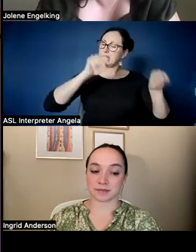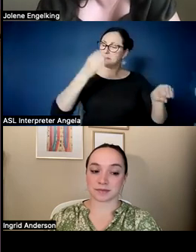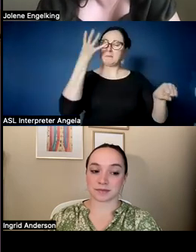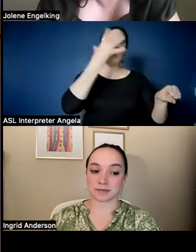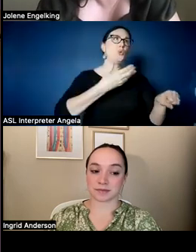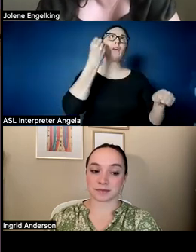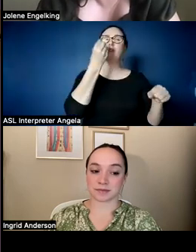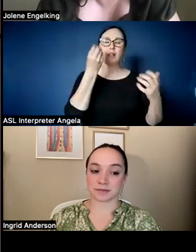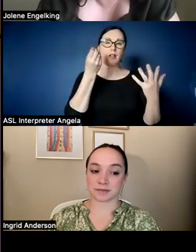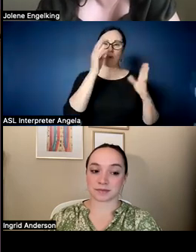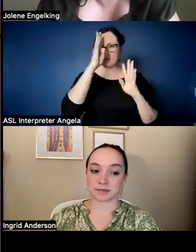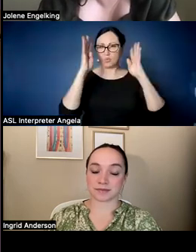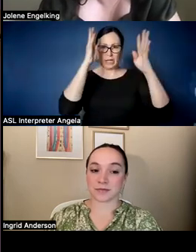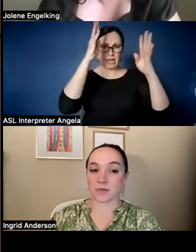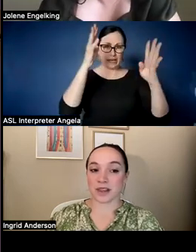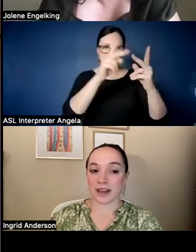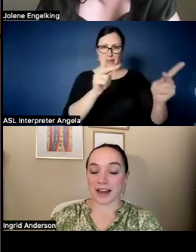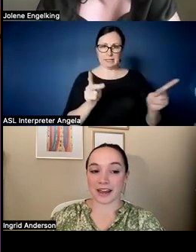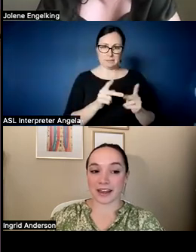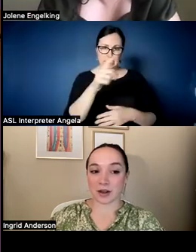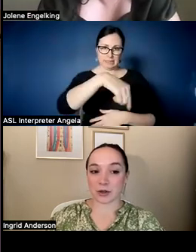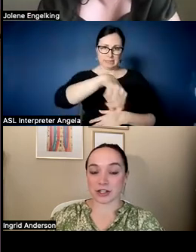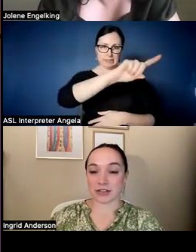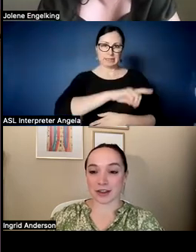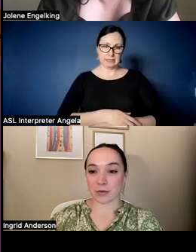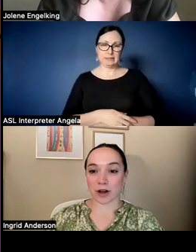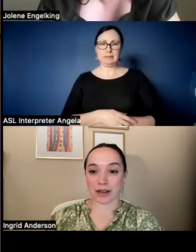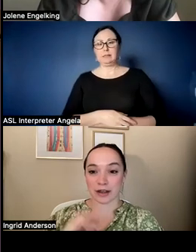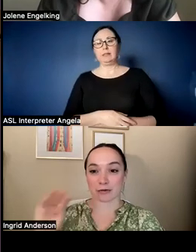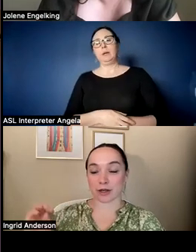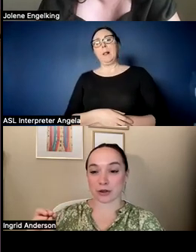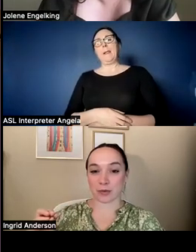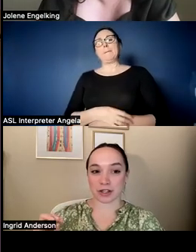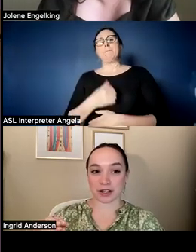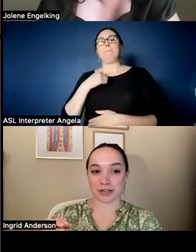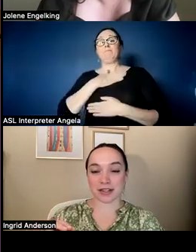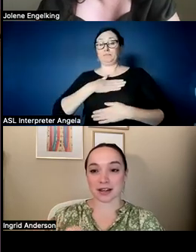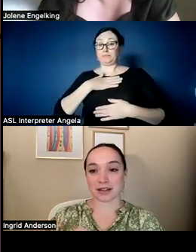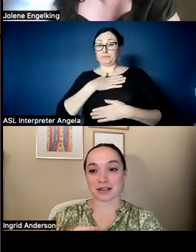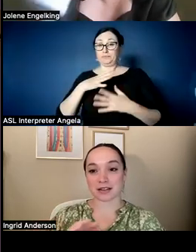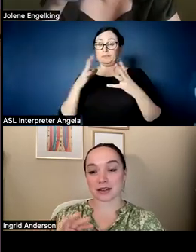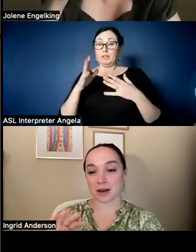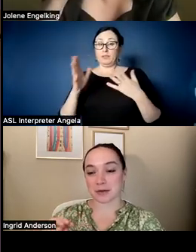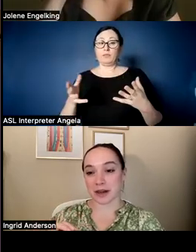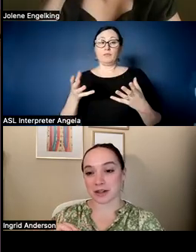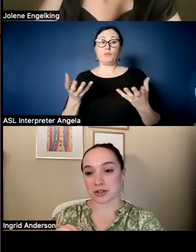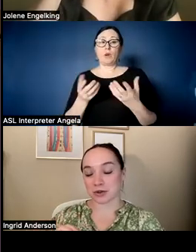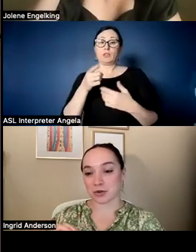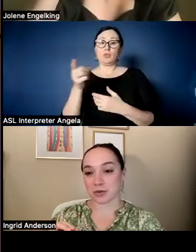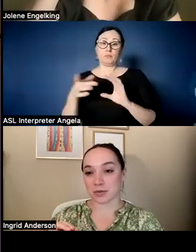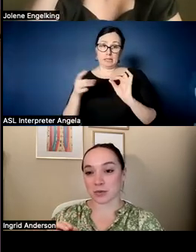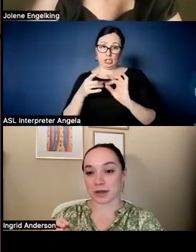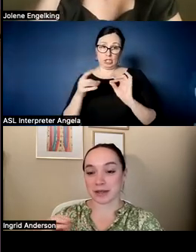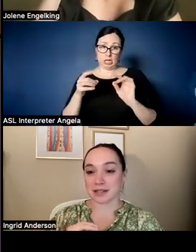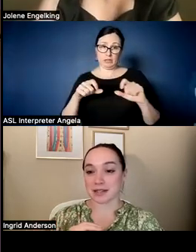Anything to add about this, Ingrid? I appreciate that a lot of what you mentioned on this slide comes back